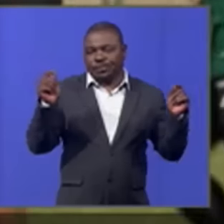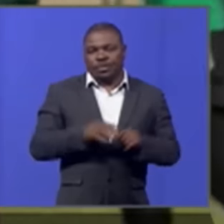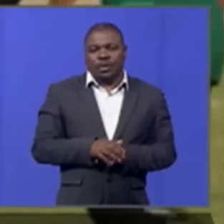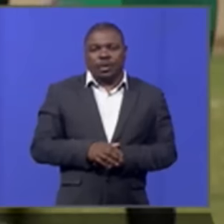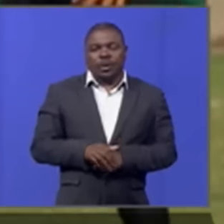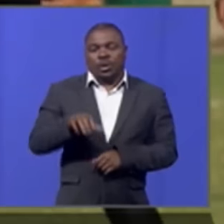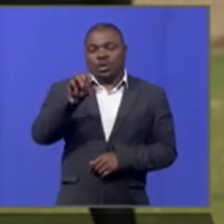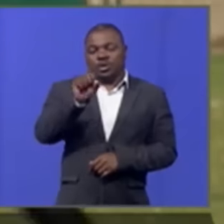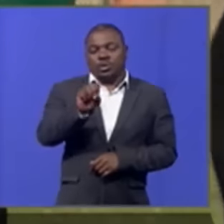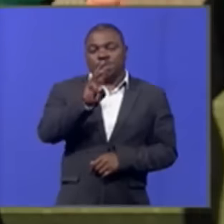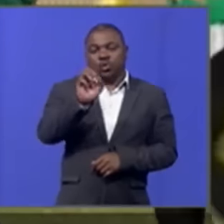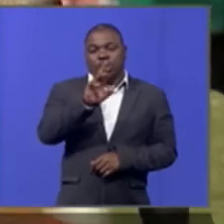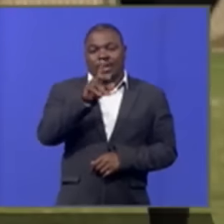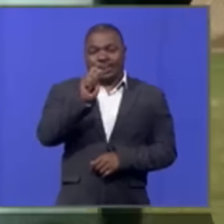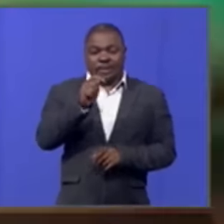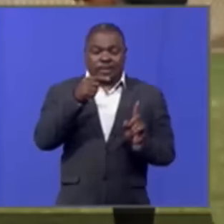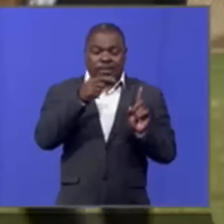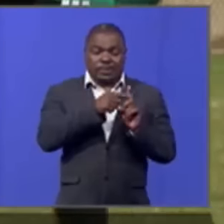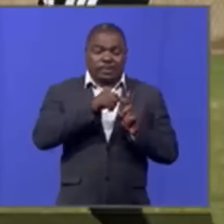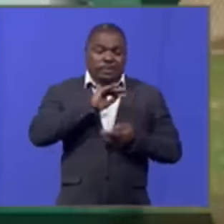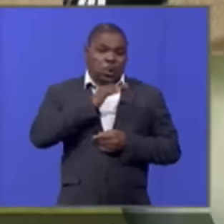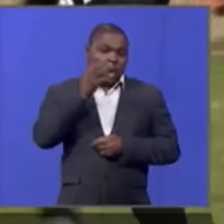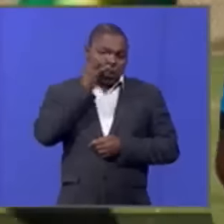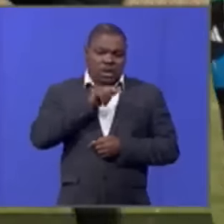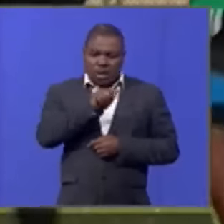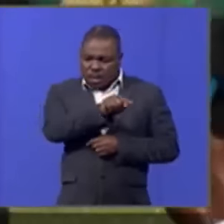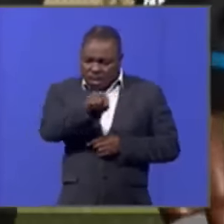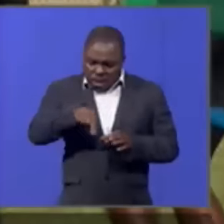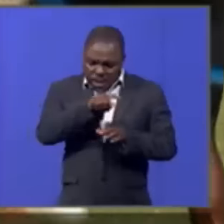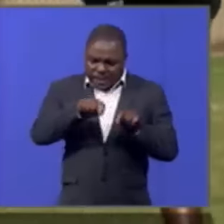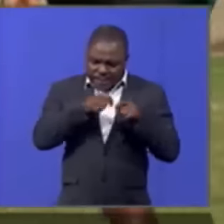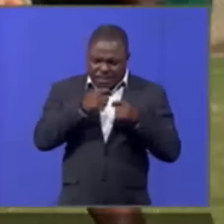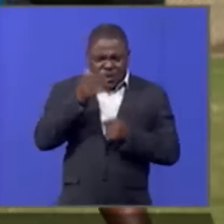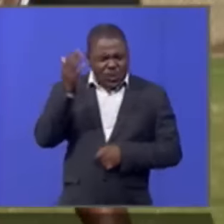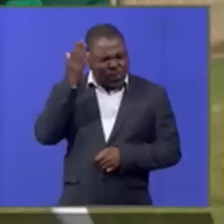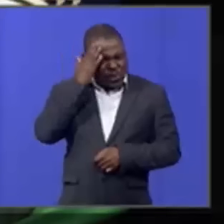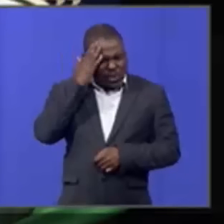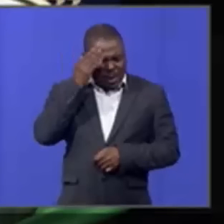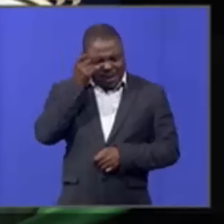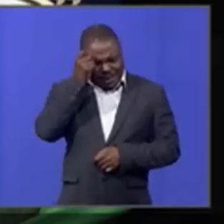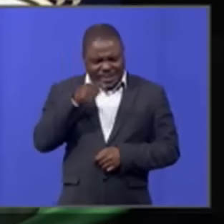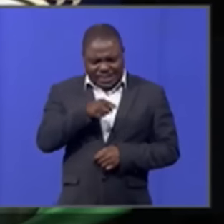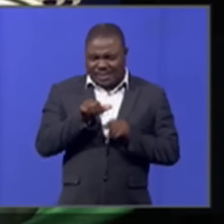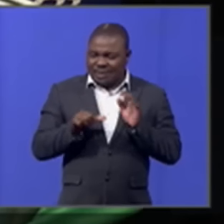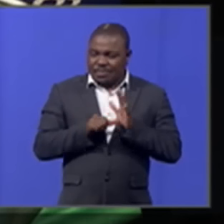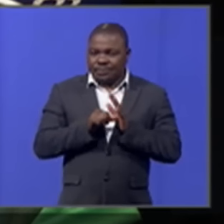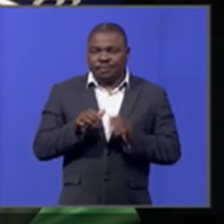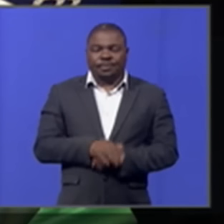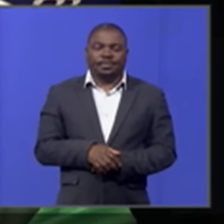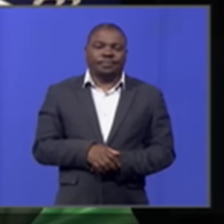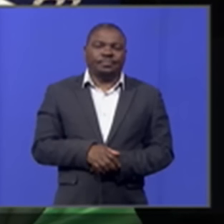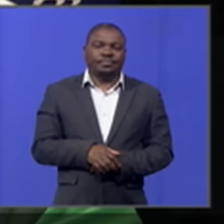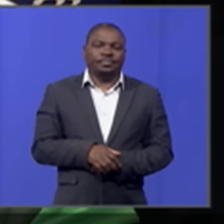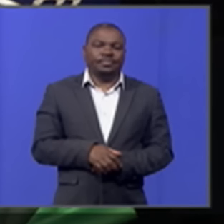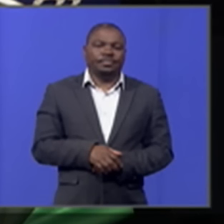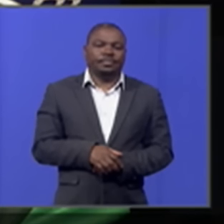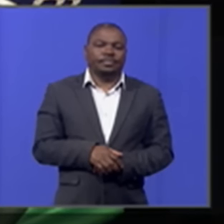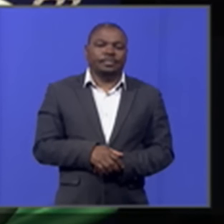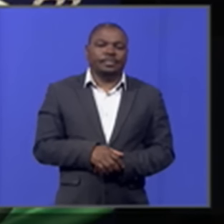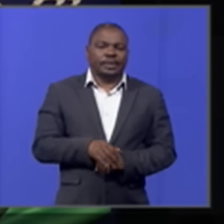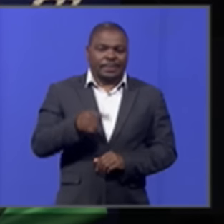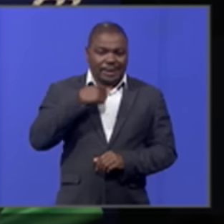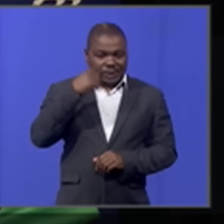Kaylin Swart o re dibapadi mmoho le ena di utlwisisa bohlokwa ba papadi ena. I think now hopefully this was the